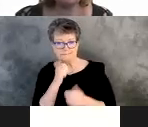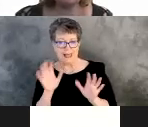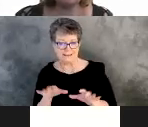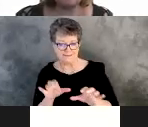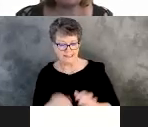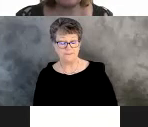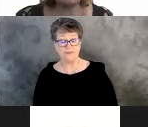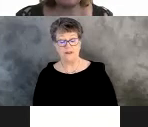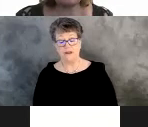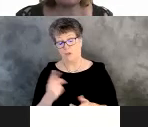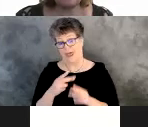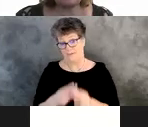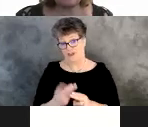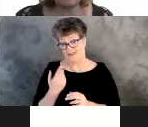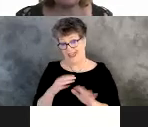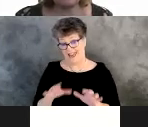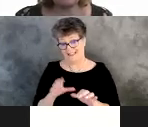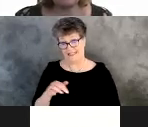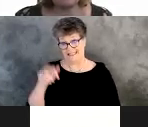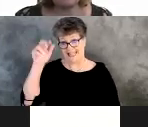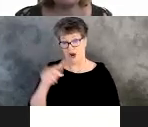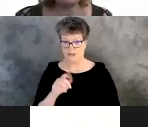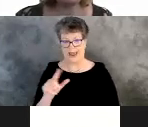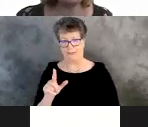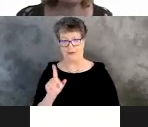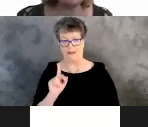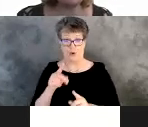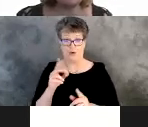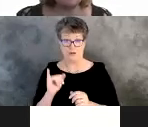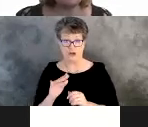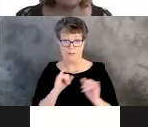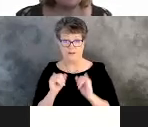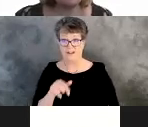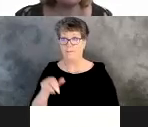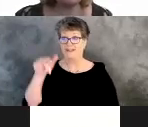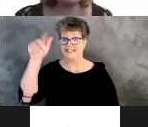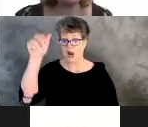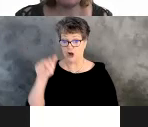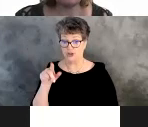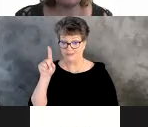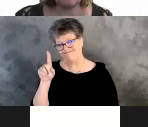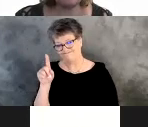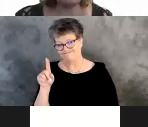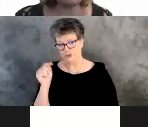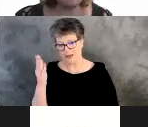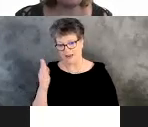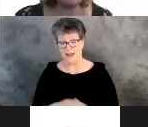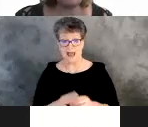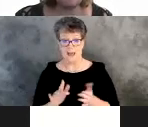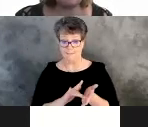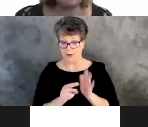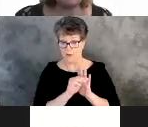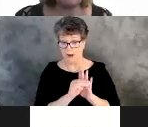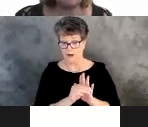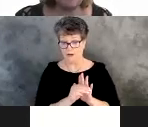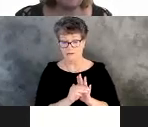I mentioned that example about the stairs, like April has to go to a job interview, it's up a flight of stairs. The medical model would say it's April's problem. Why